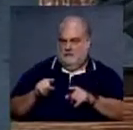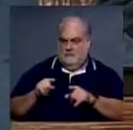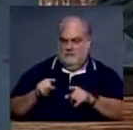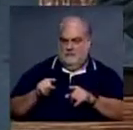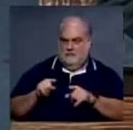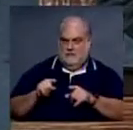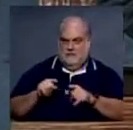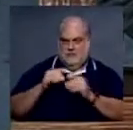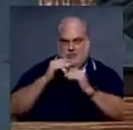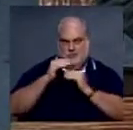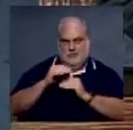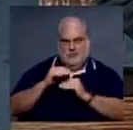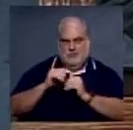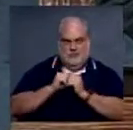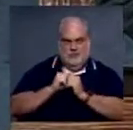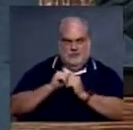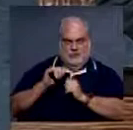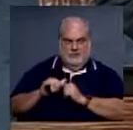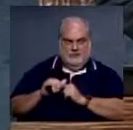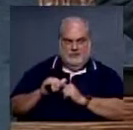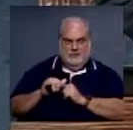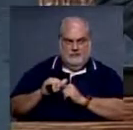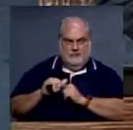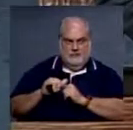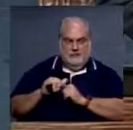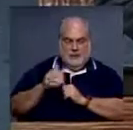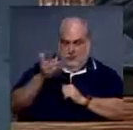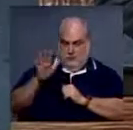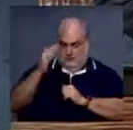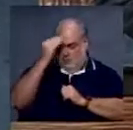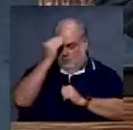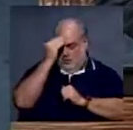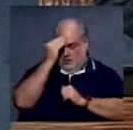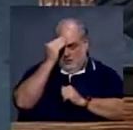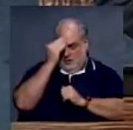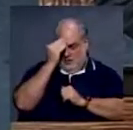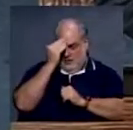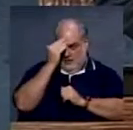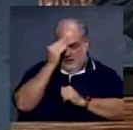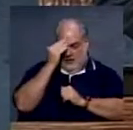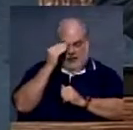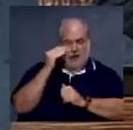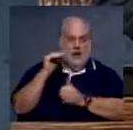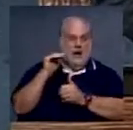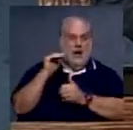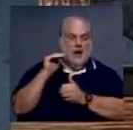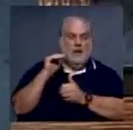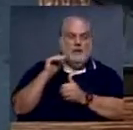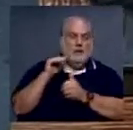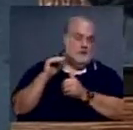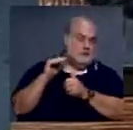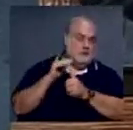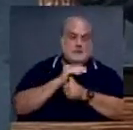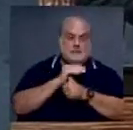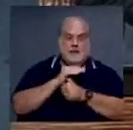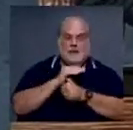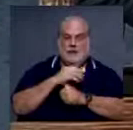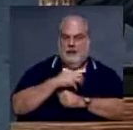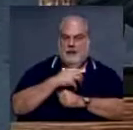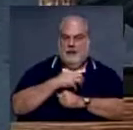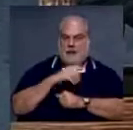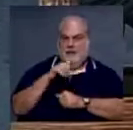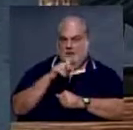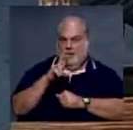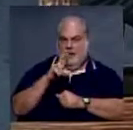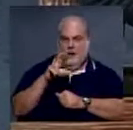have some restrictions on that. And then, as everybody knows, the number one the number one noise complaint in the city of Little